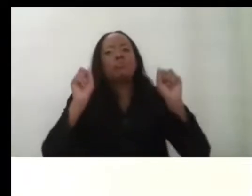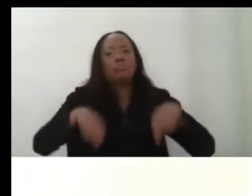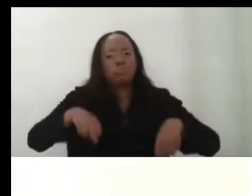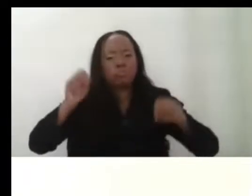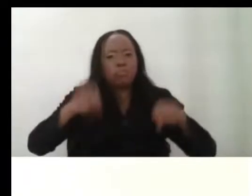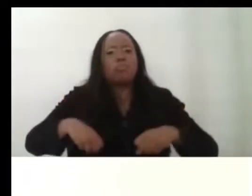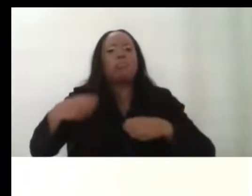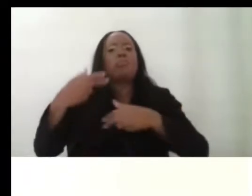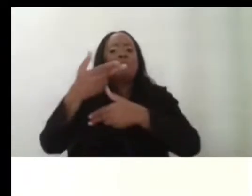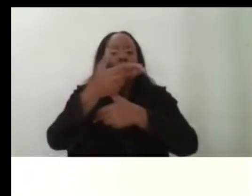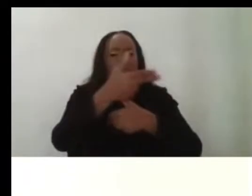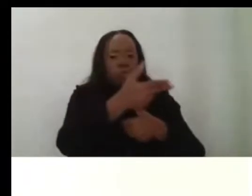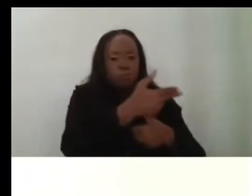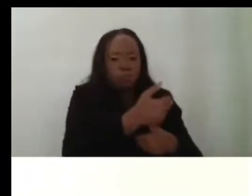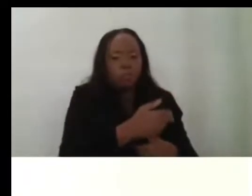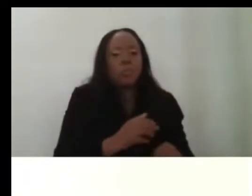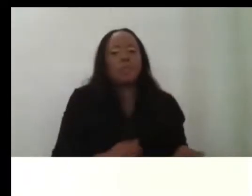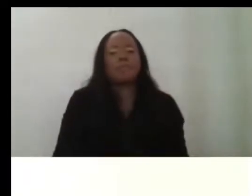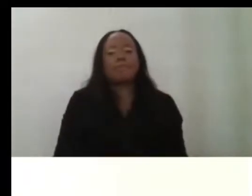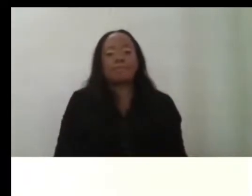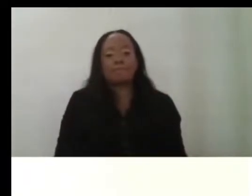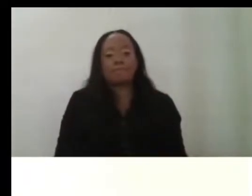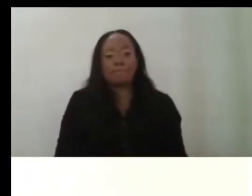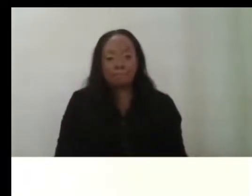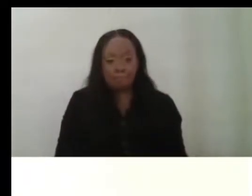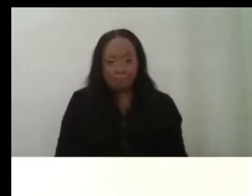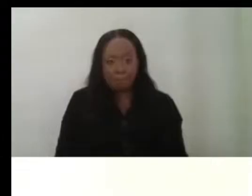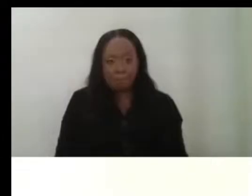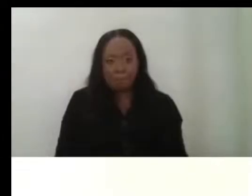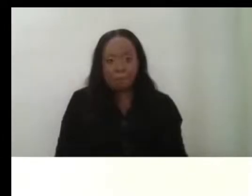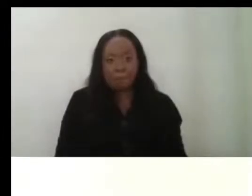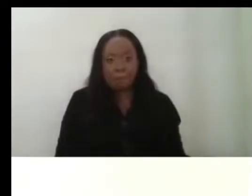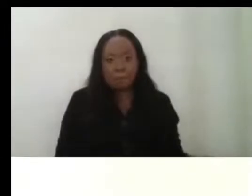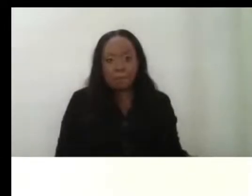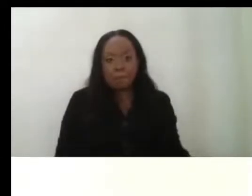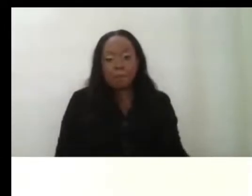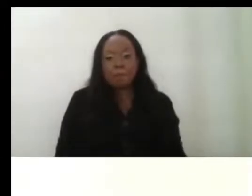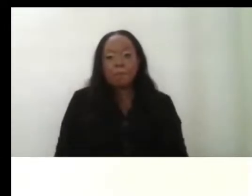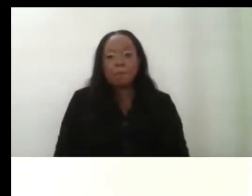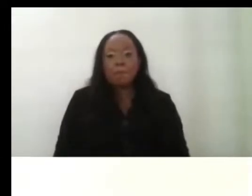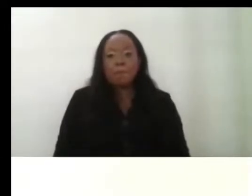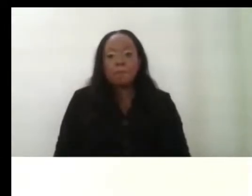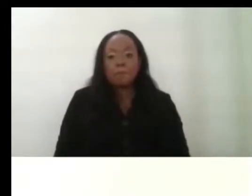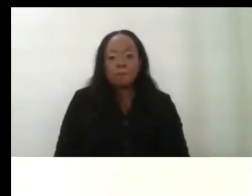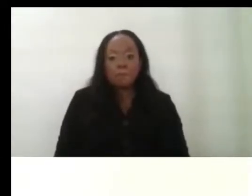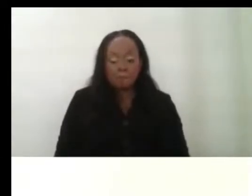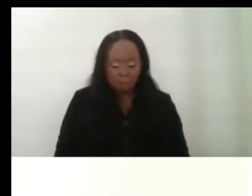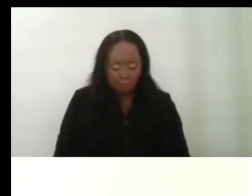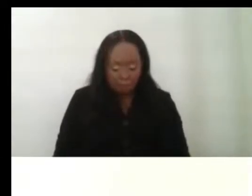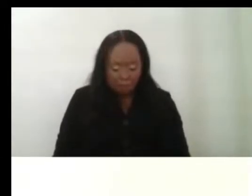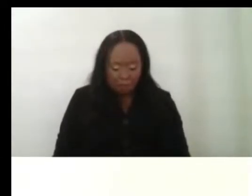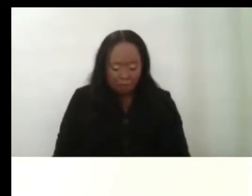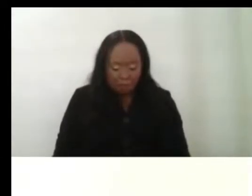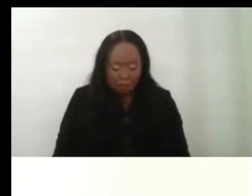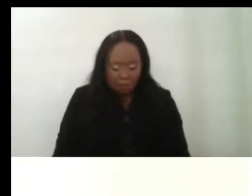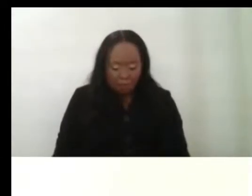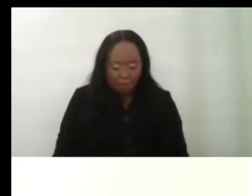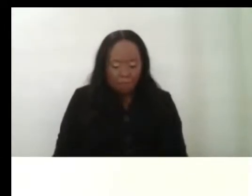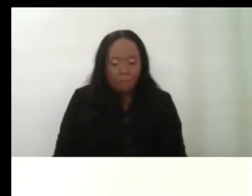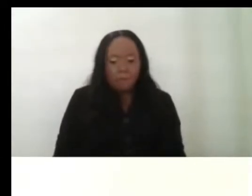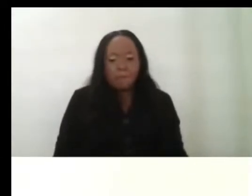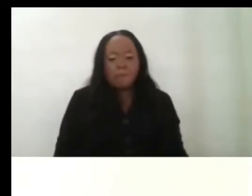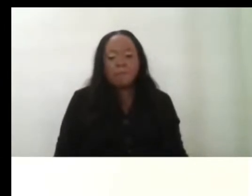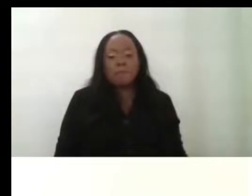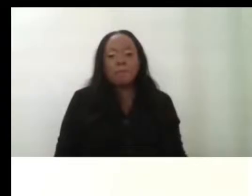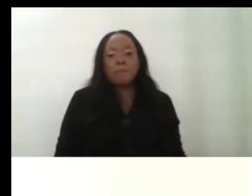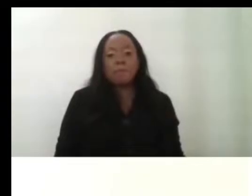The next slide shows you, this is just surface anomalies, the surface temperatures. It's just not here. It's just not unique to around Barbados, the